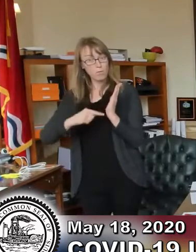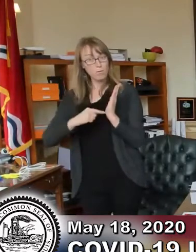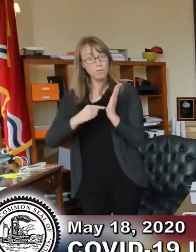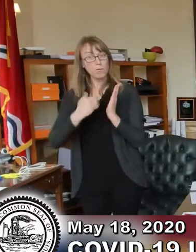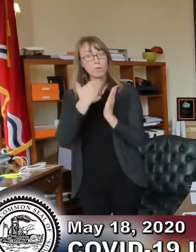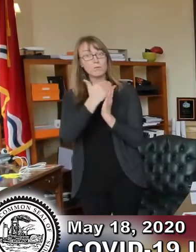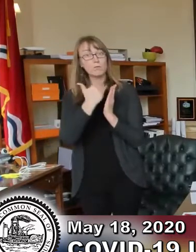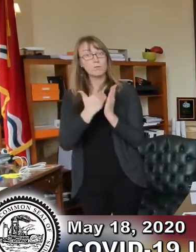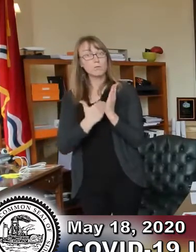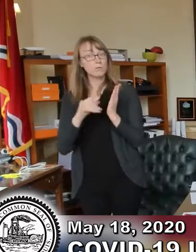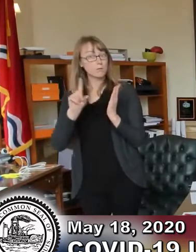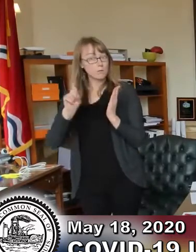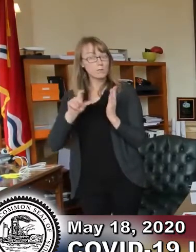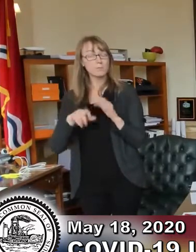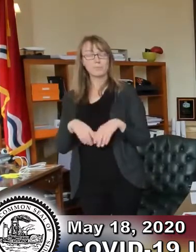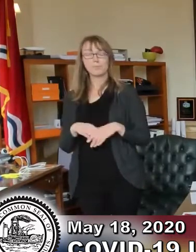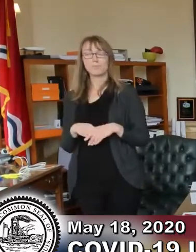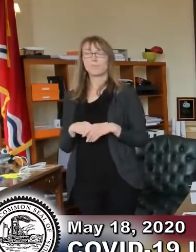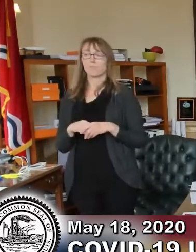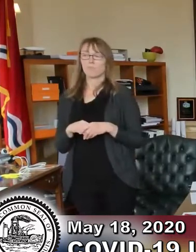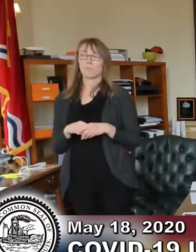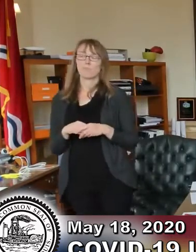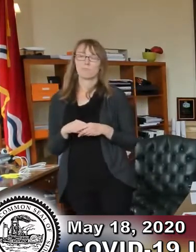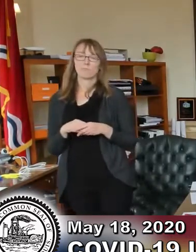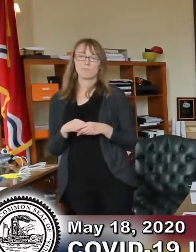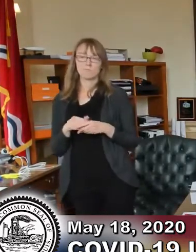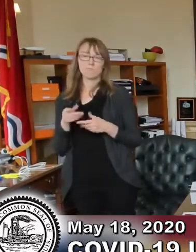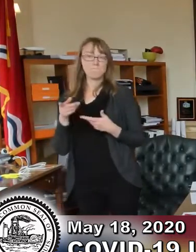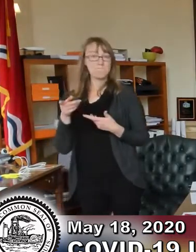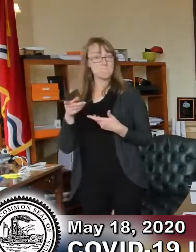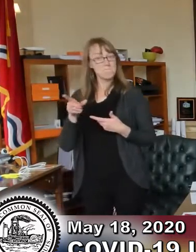understanding that if we see an increase in cases,